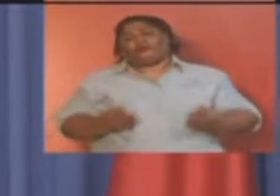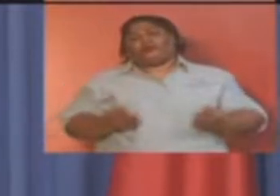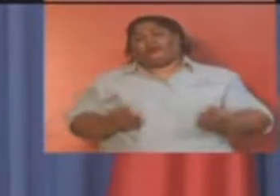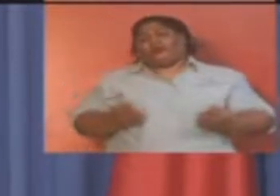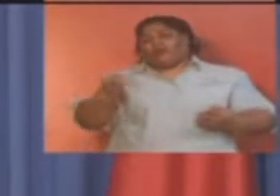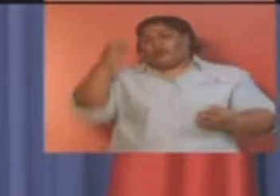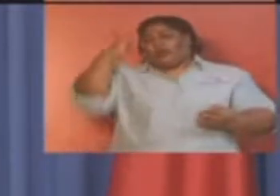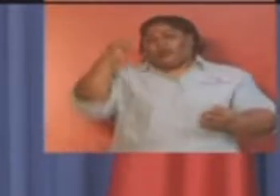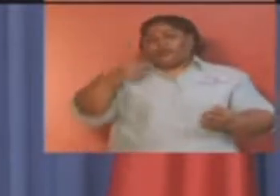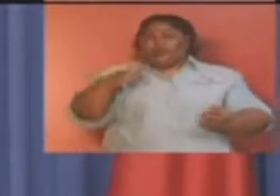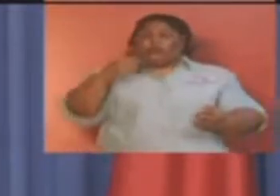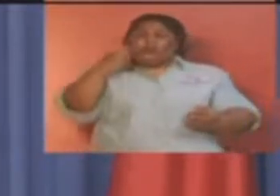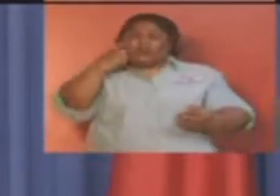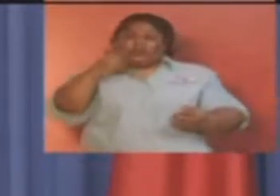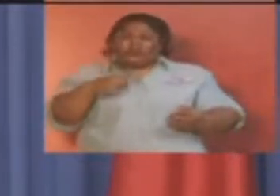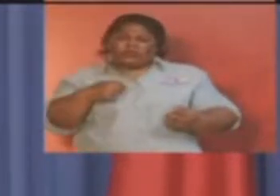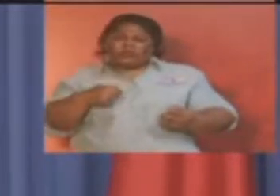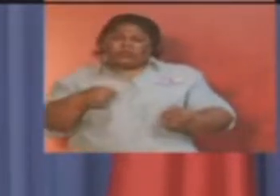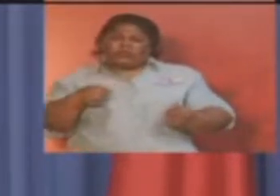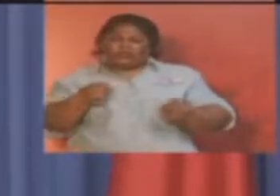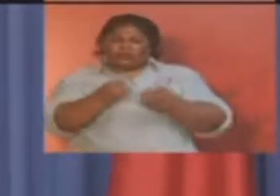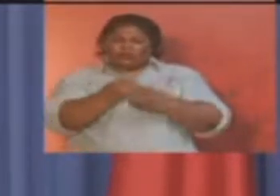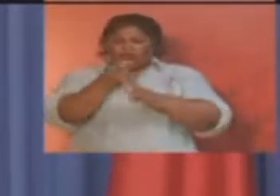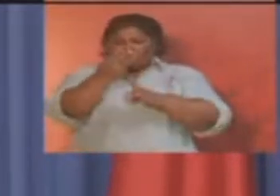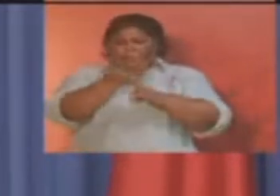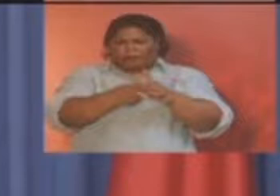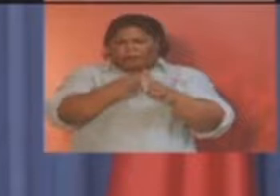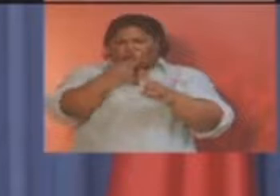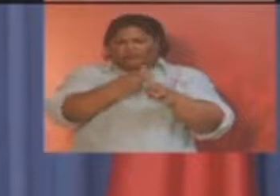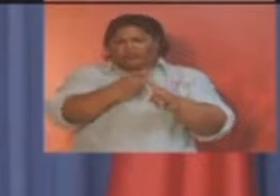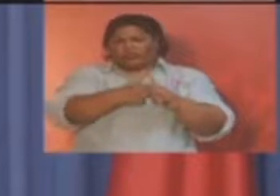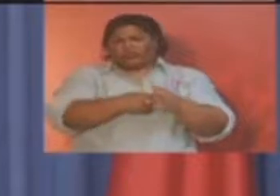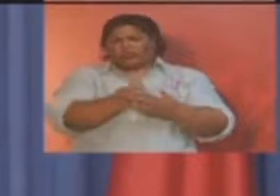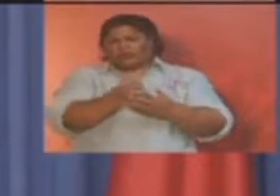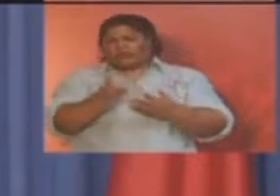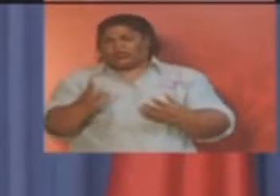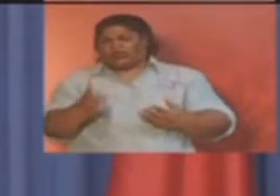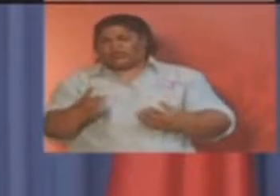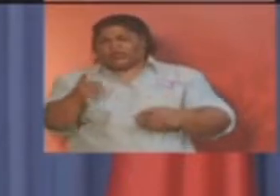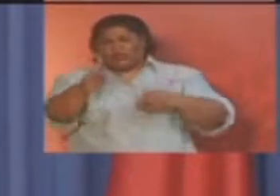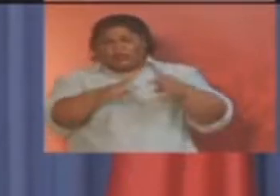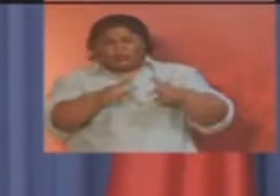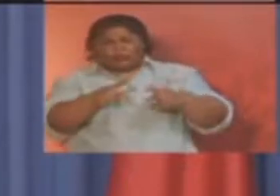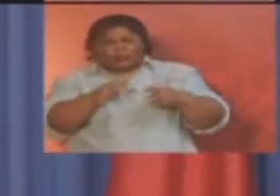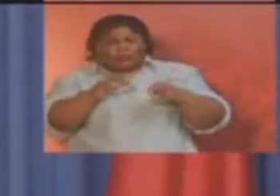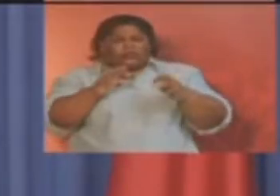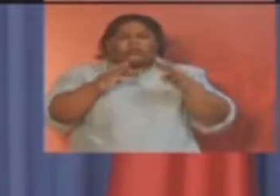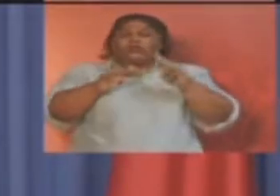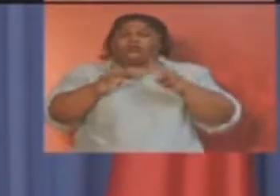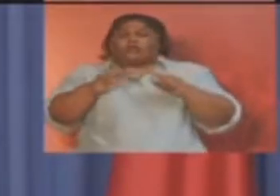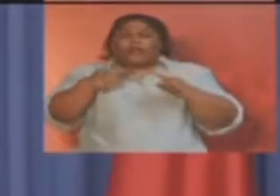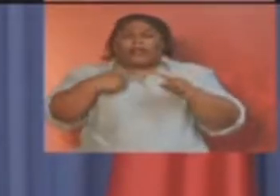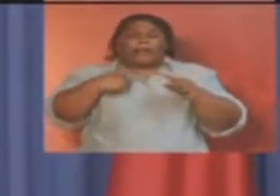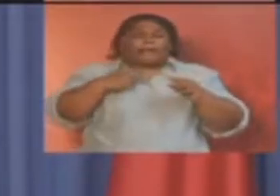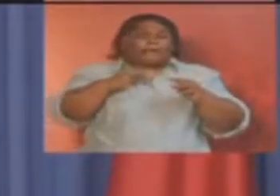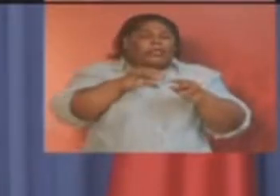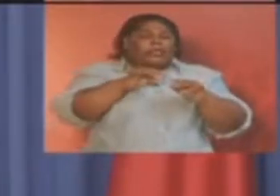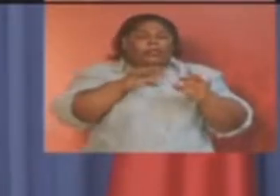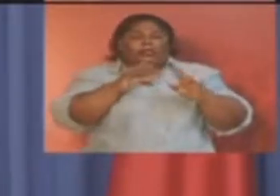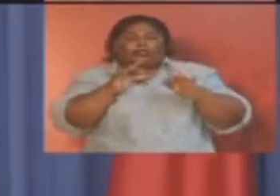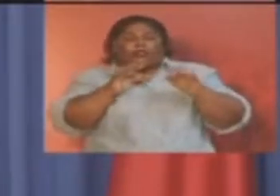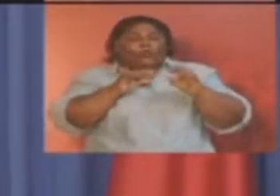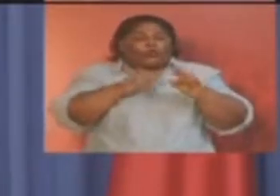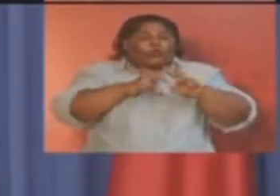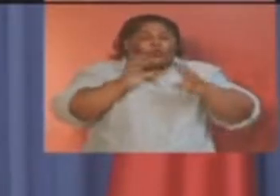is trying to find a way, as the Prime Minister described. We're asking, please don't try to find the loophole or to break the law in these areas. It's for